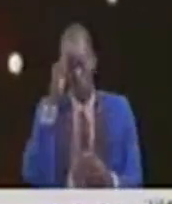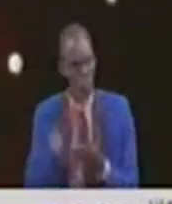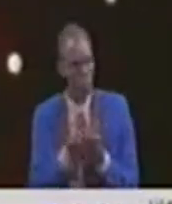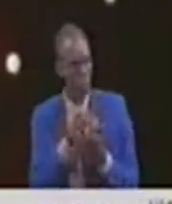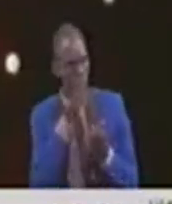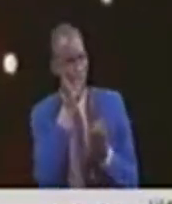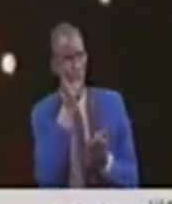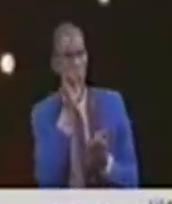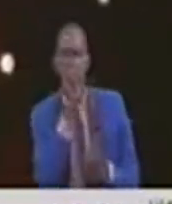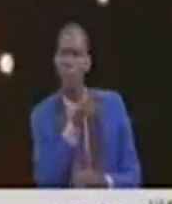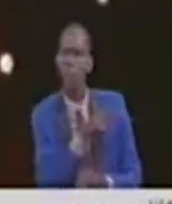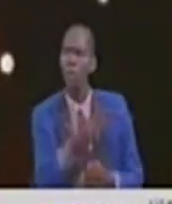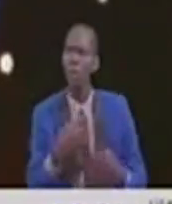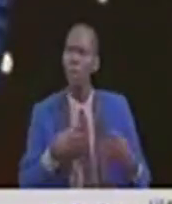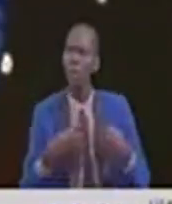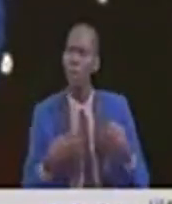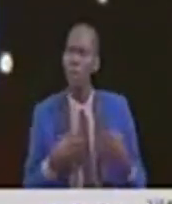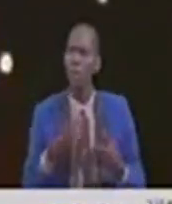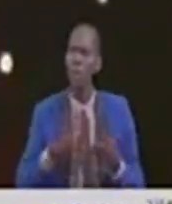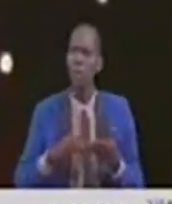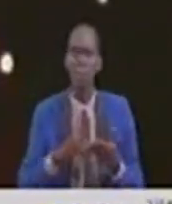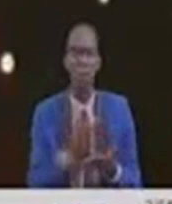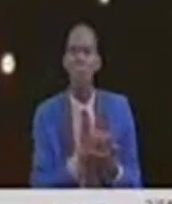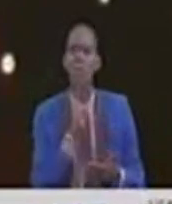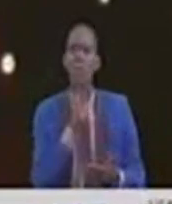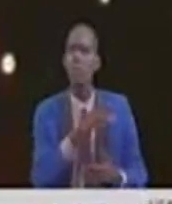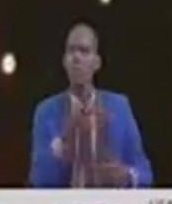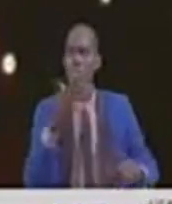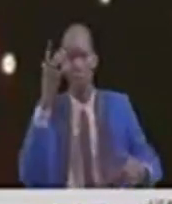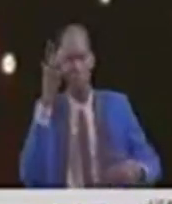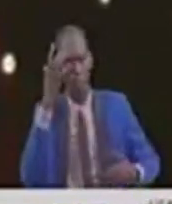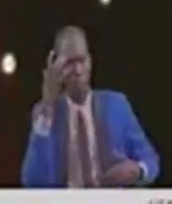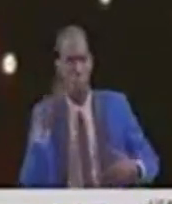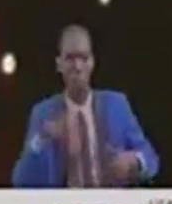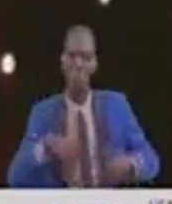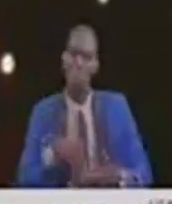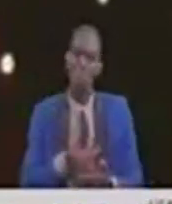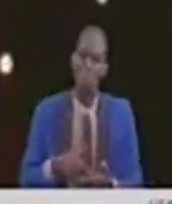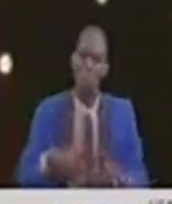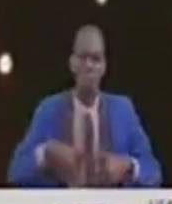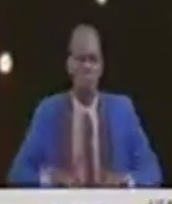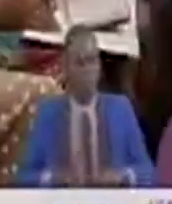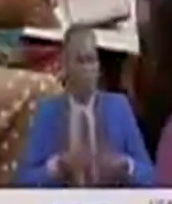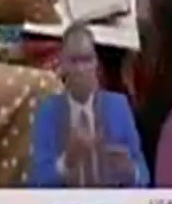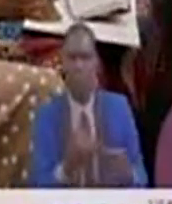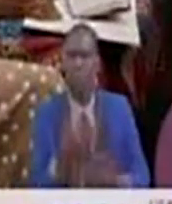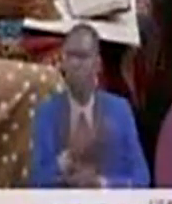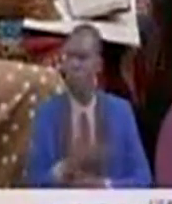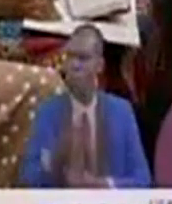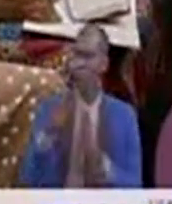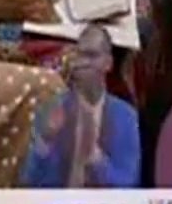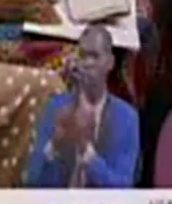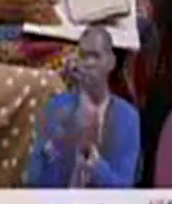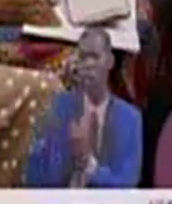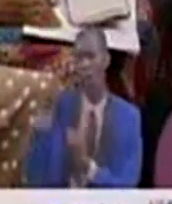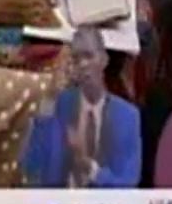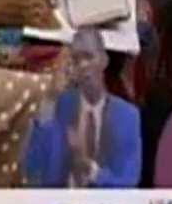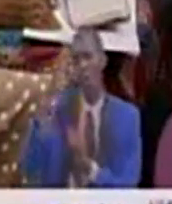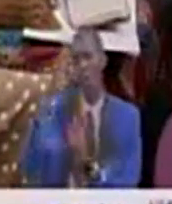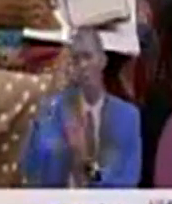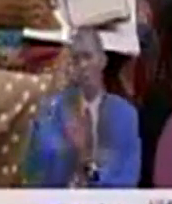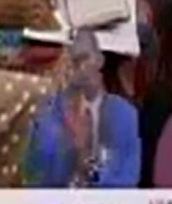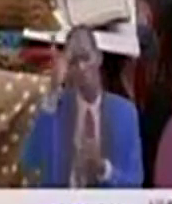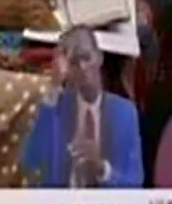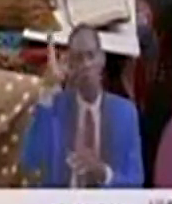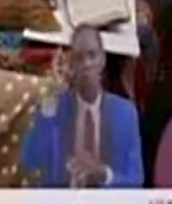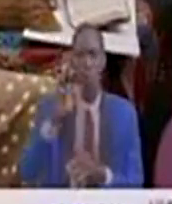the temptation of the devil. The Lord deliver us from the devil in Jesus' name.